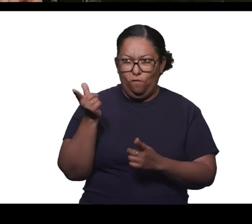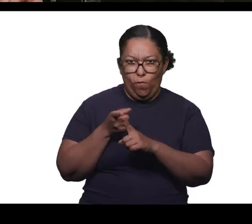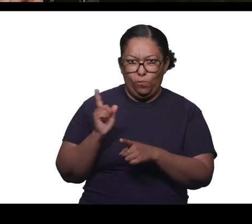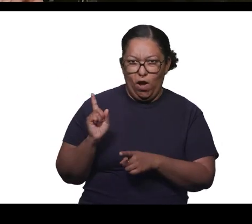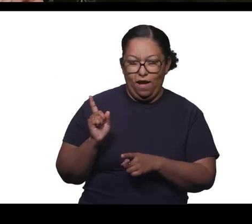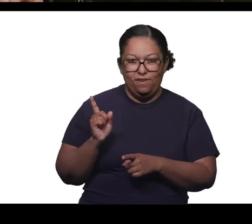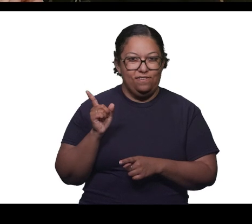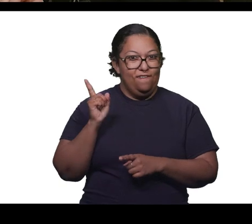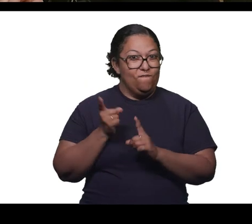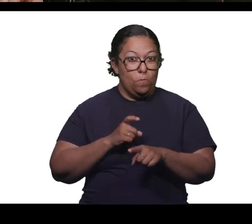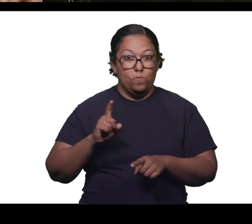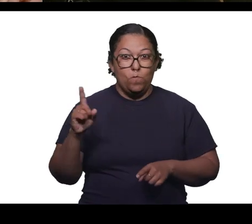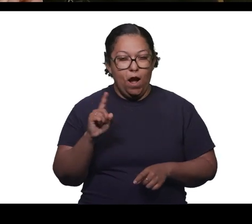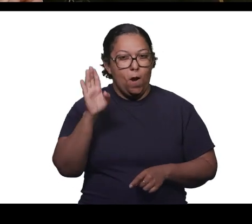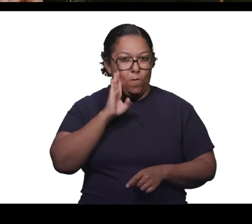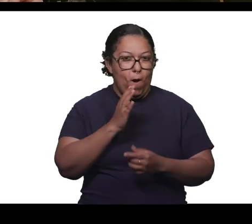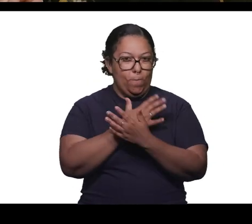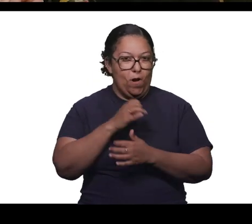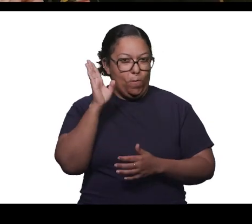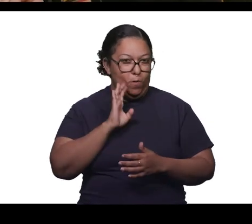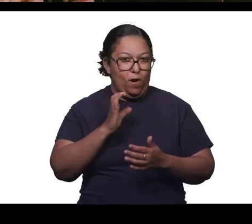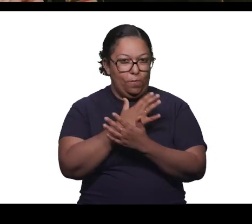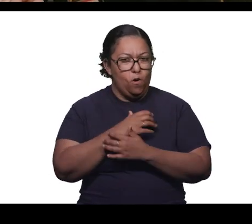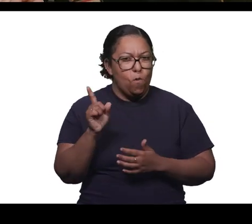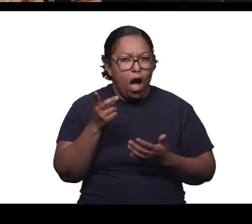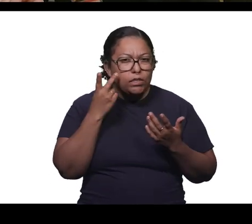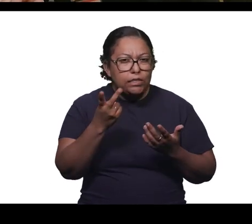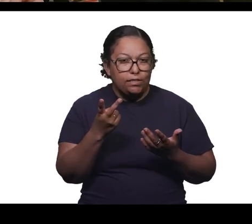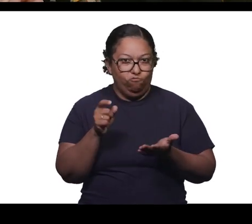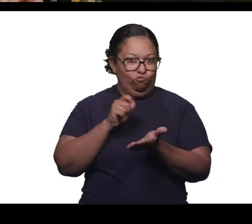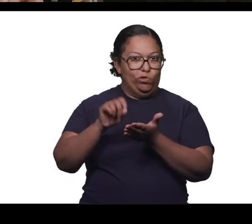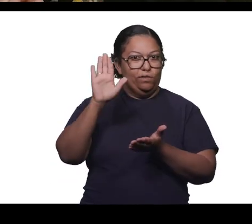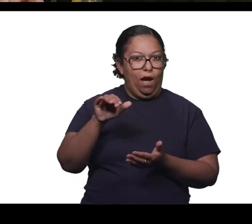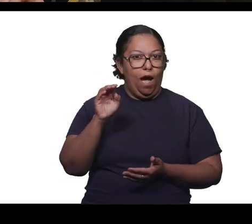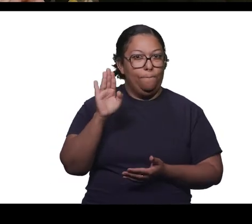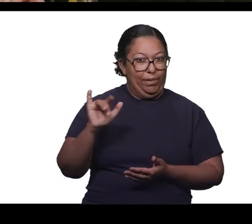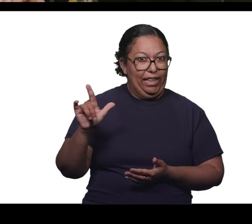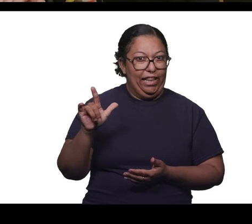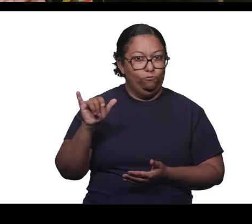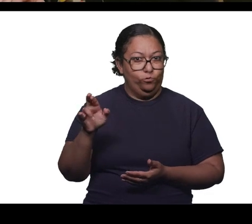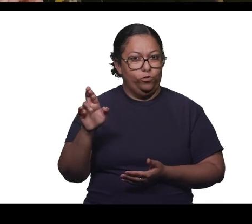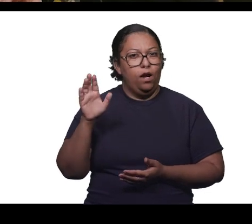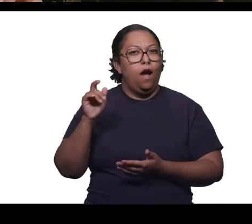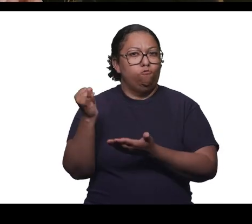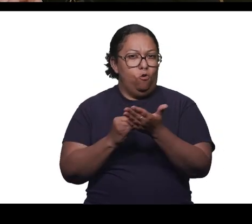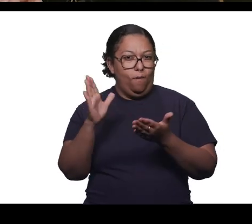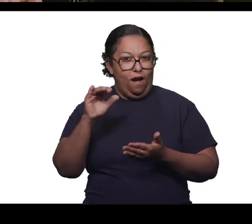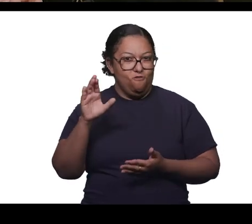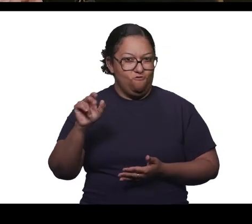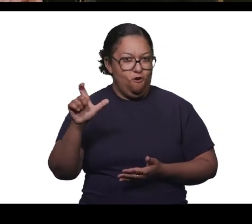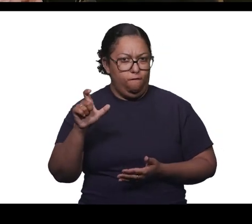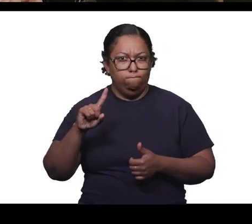Brown Bear, What Do You See? Which was written by Bill Martin Jr. and illustrated by Eric Carle, his very first job as an illustrator